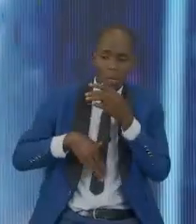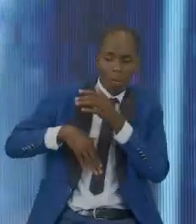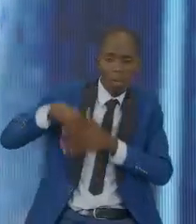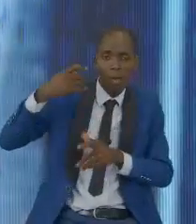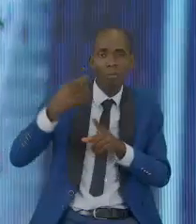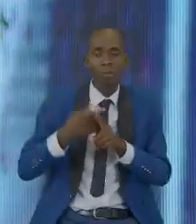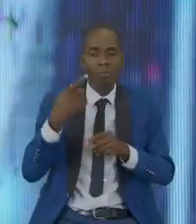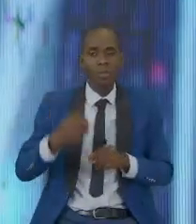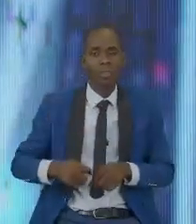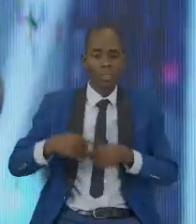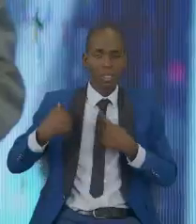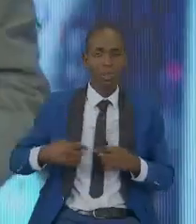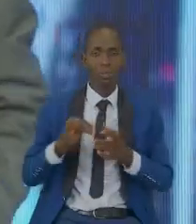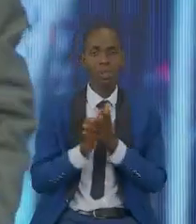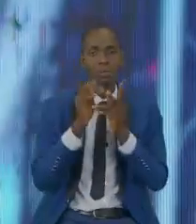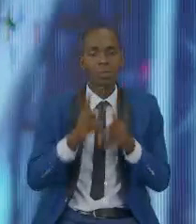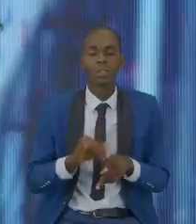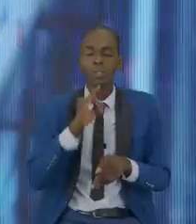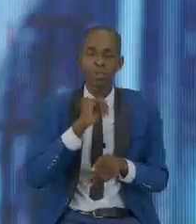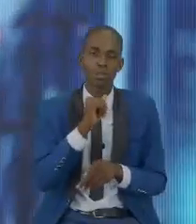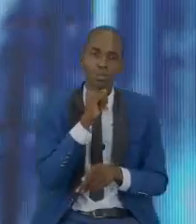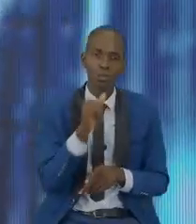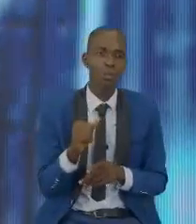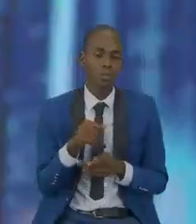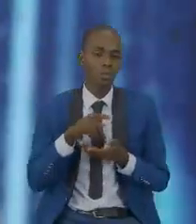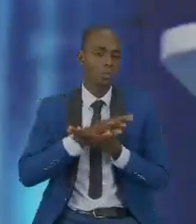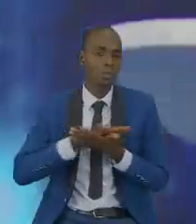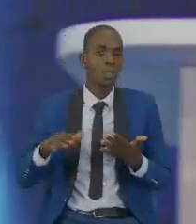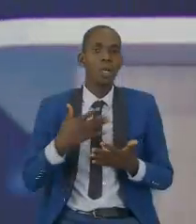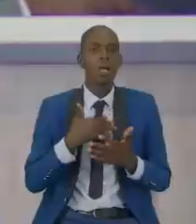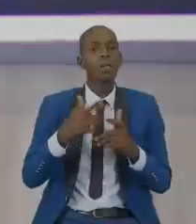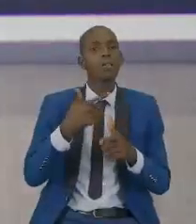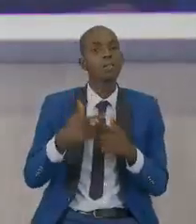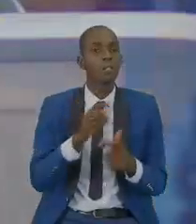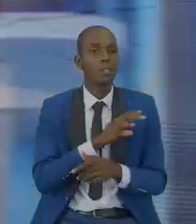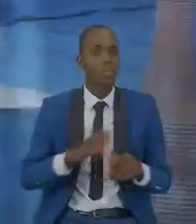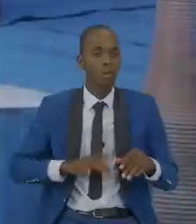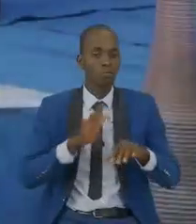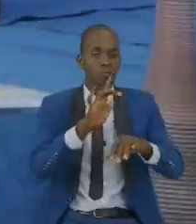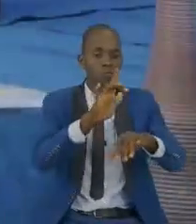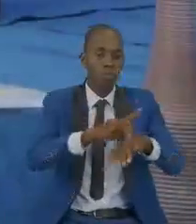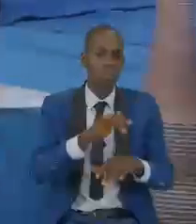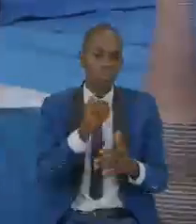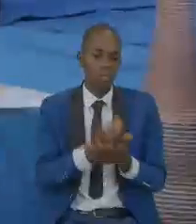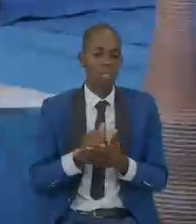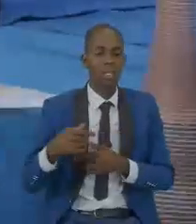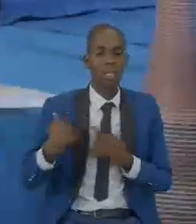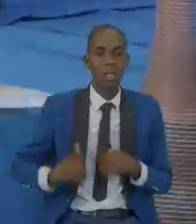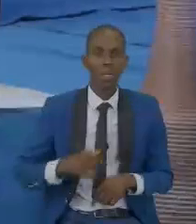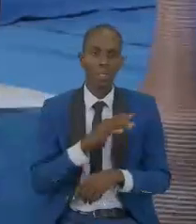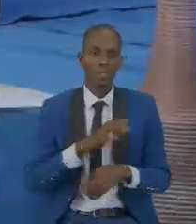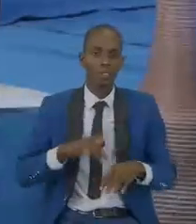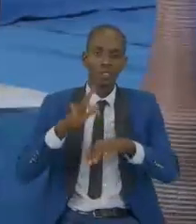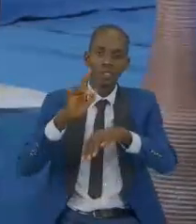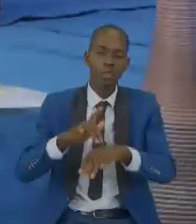source of his life is not. And then Christ touches that heart, purges that